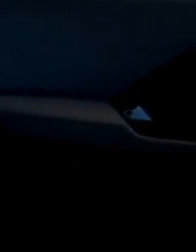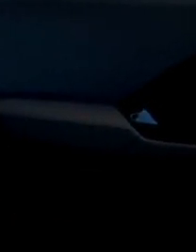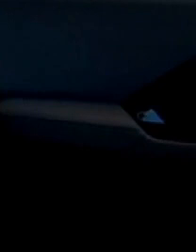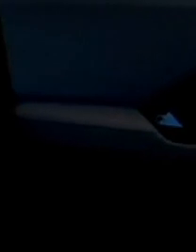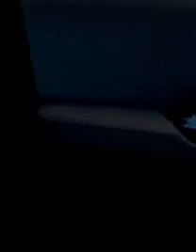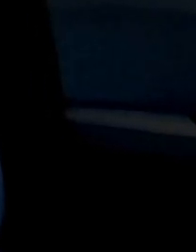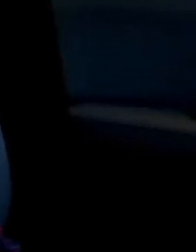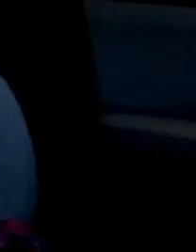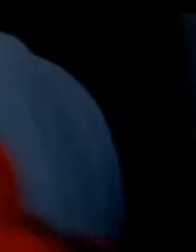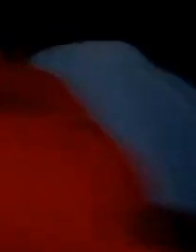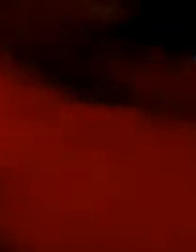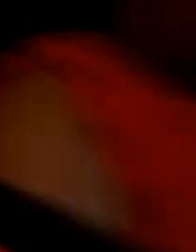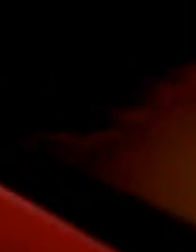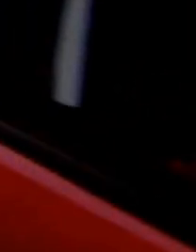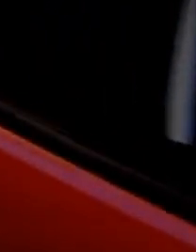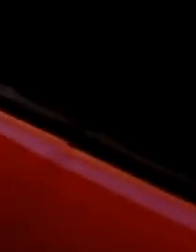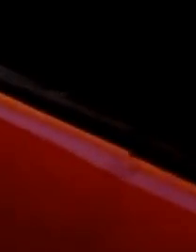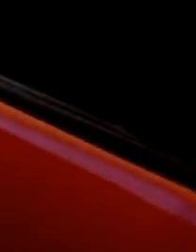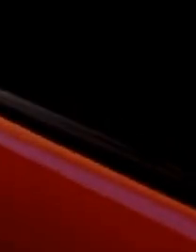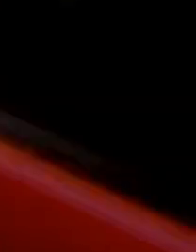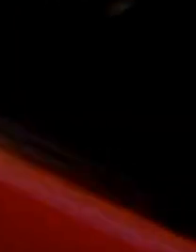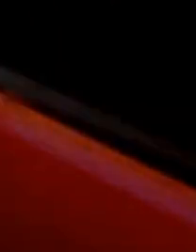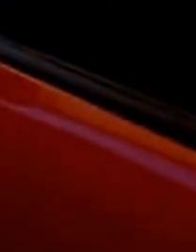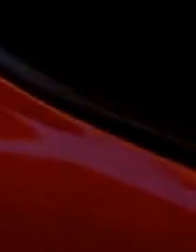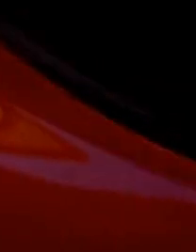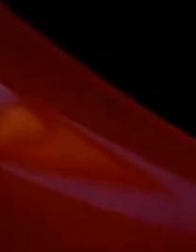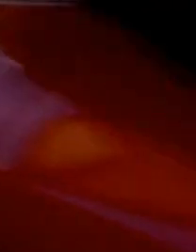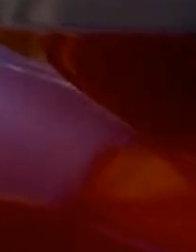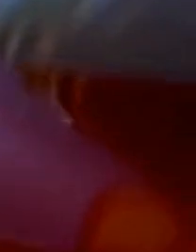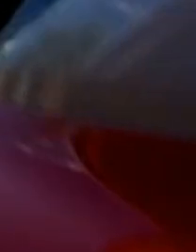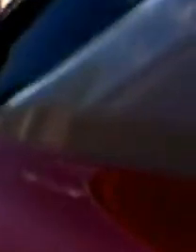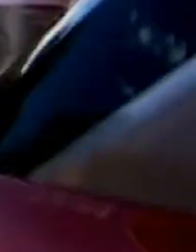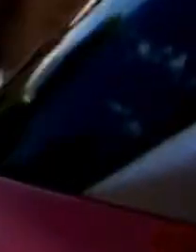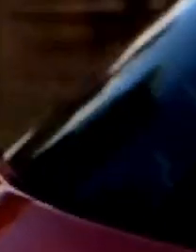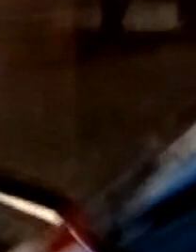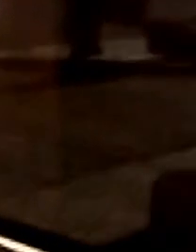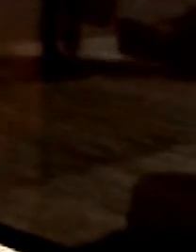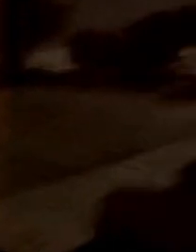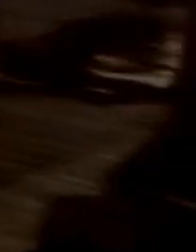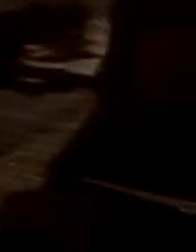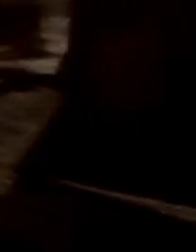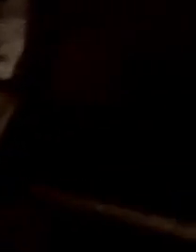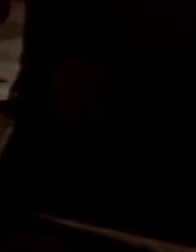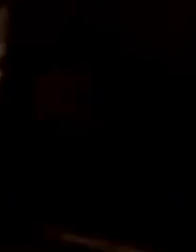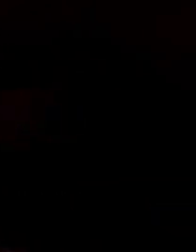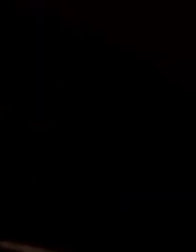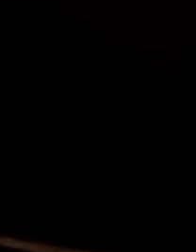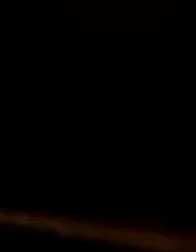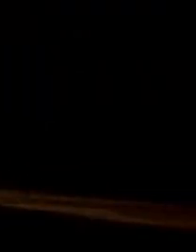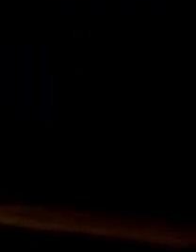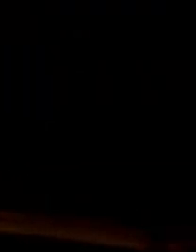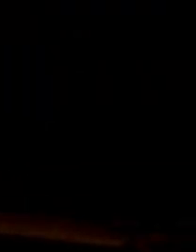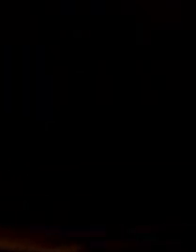Thank you very much indeed. Let's move together with my colleague Masabata Ralitabo. Sir, thank you very much for joining us. If you could please stand towards